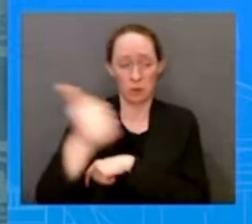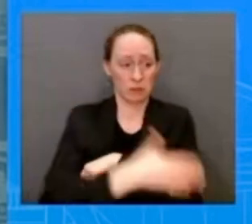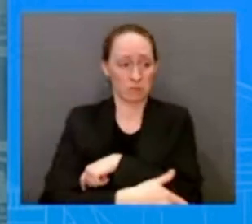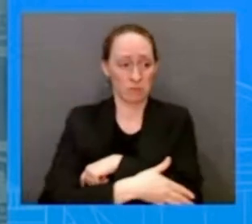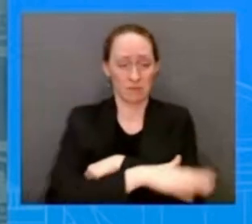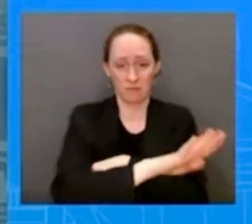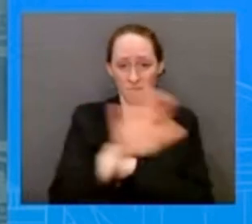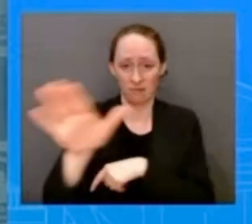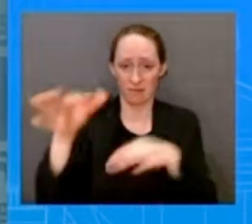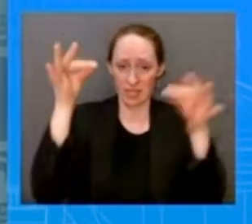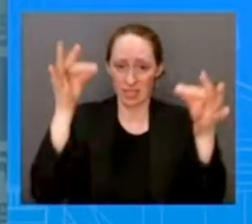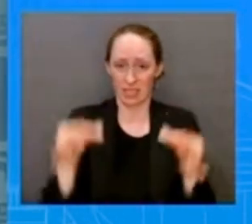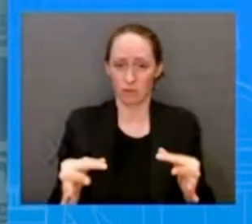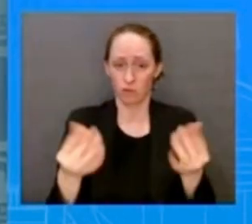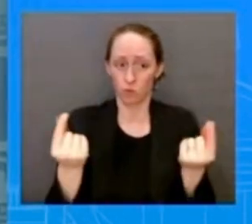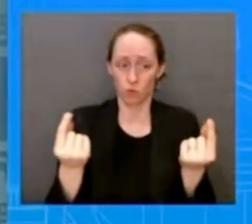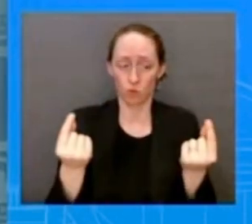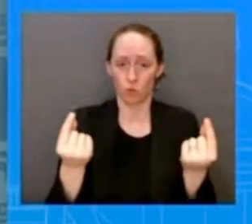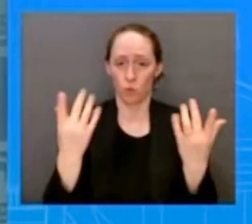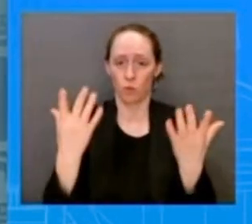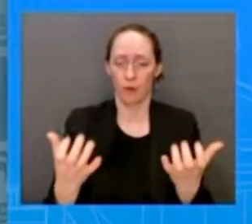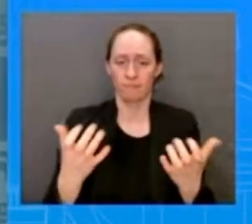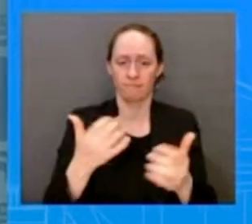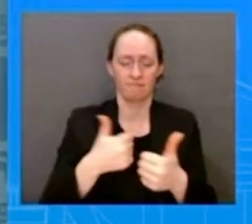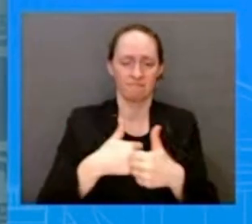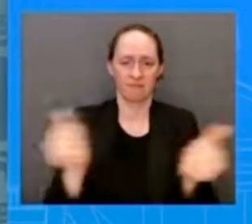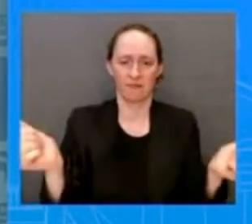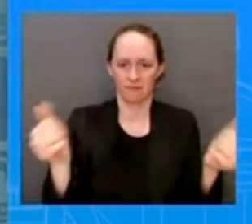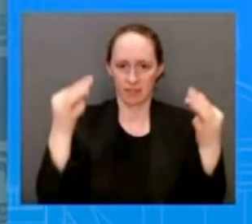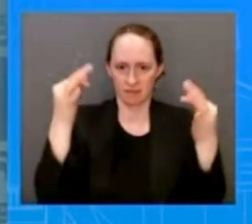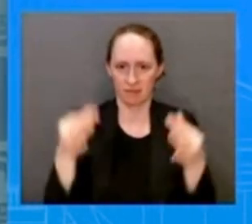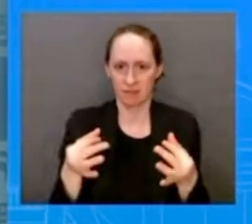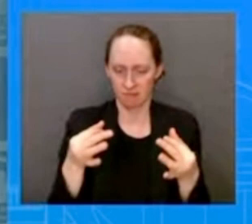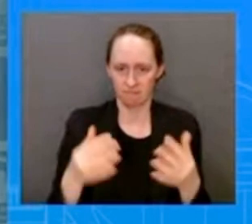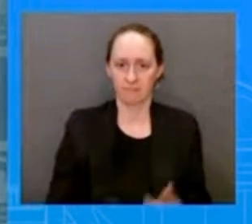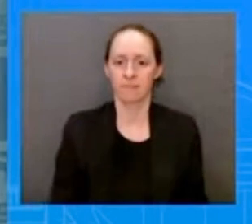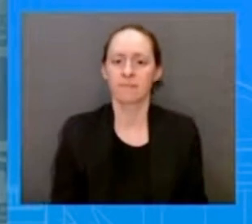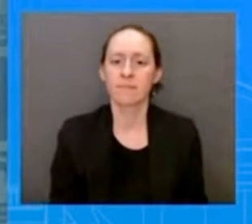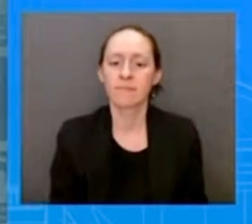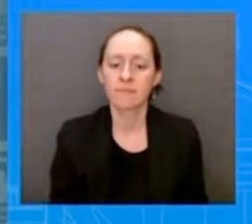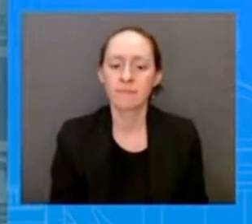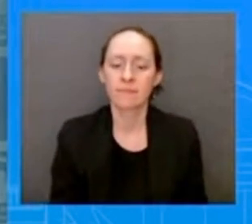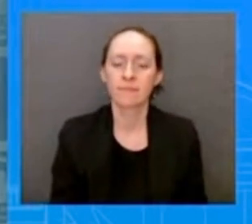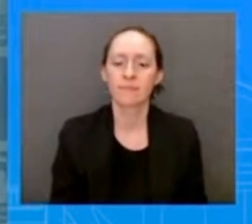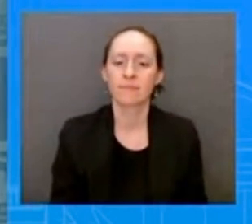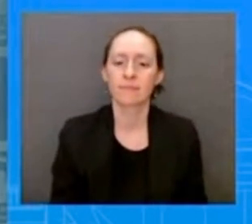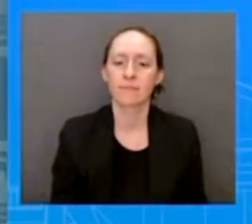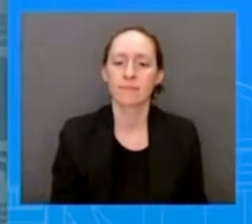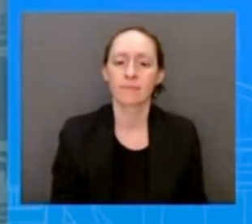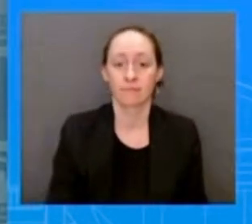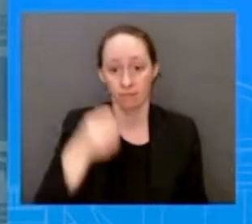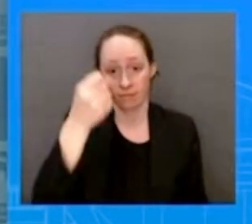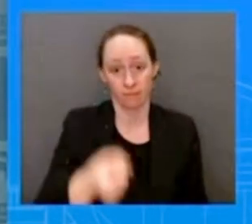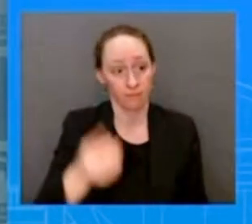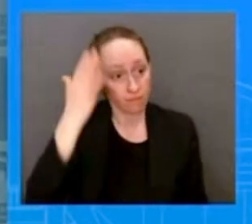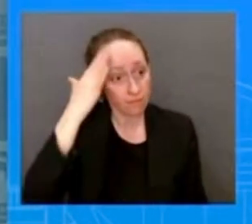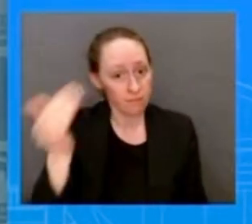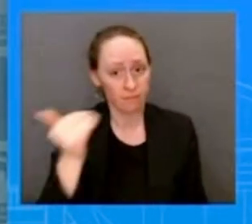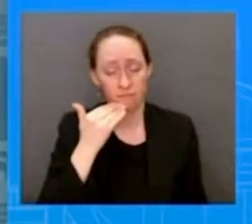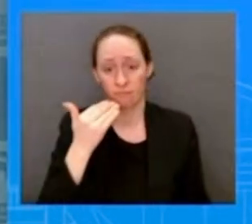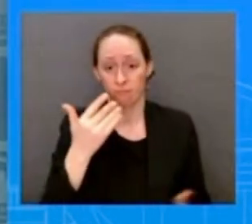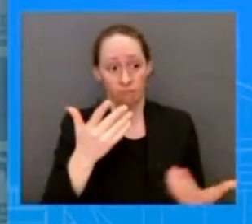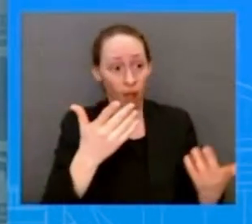handle from their own national security perspective. The South Koreans have already been very helpful. They've been attending these Ukraine conduct defense